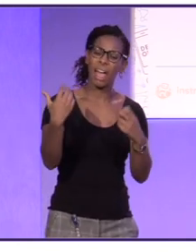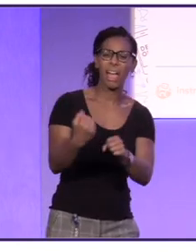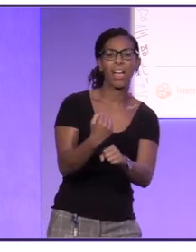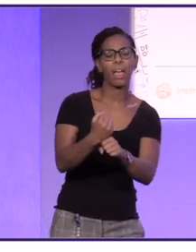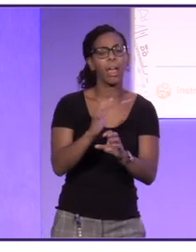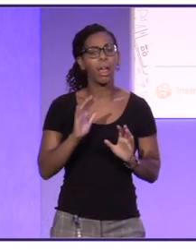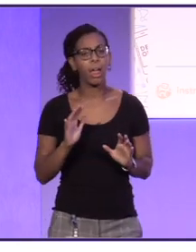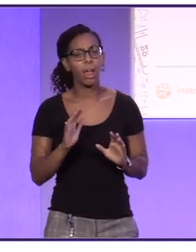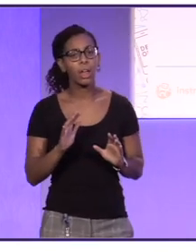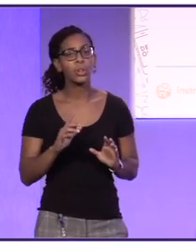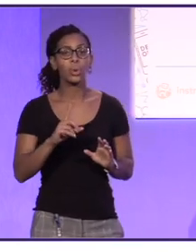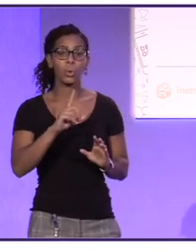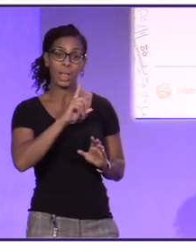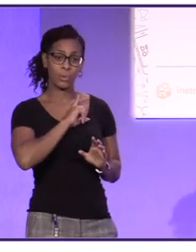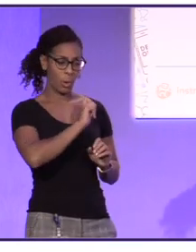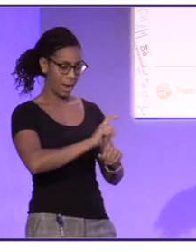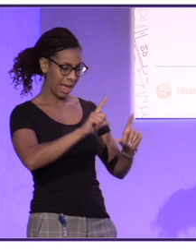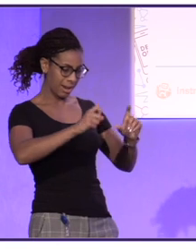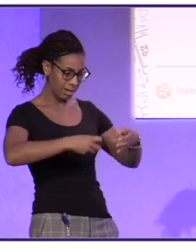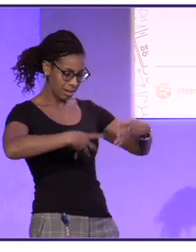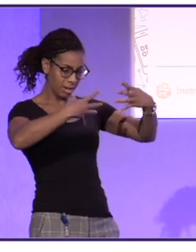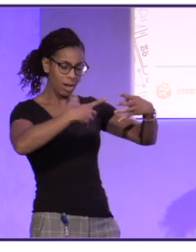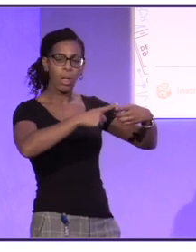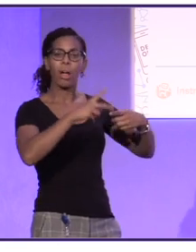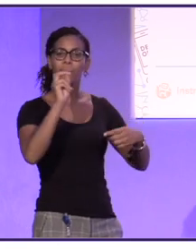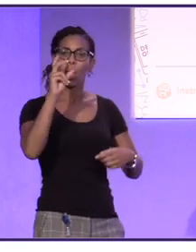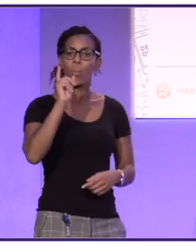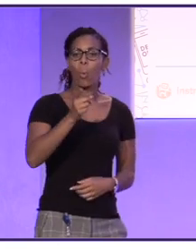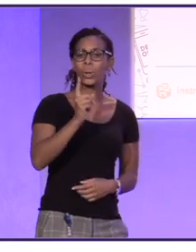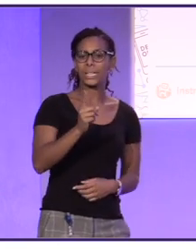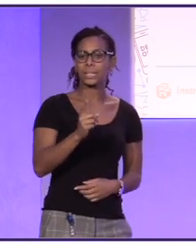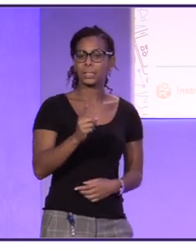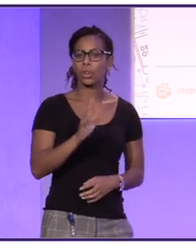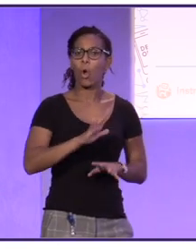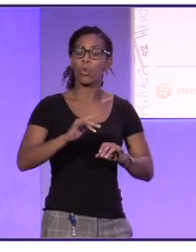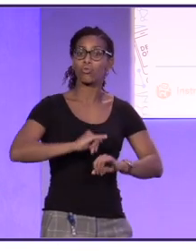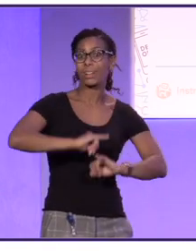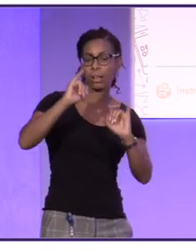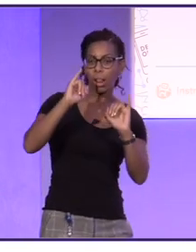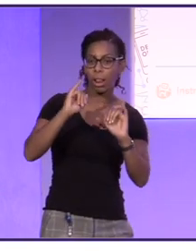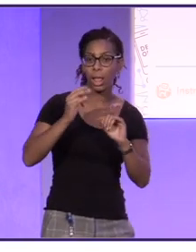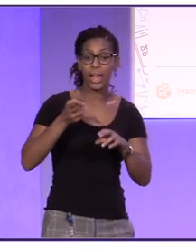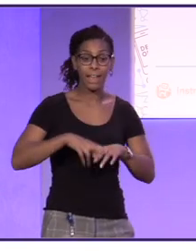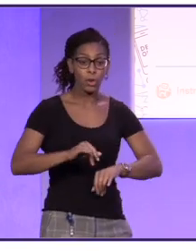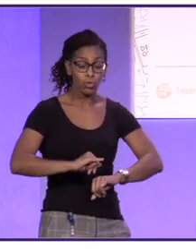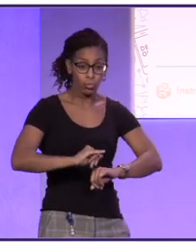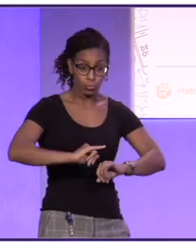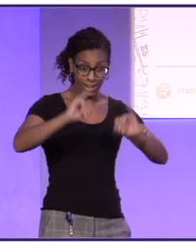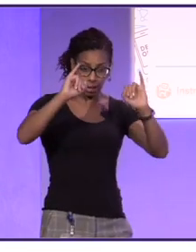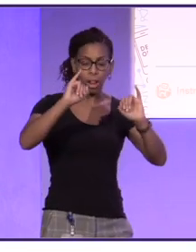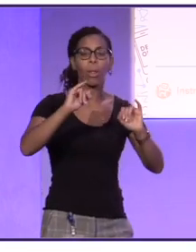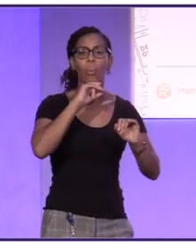warning purely rather than a critical. If something went critical, that's when it initiated a call.